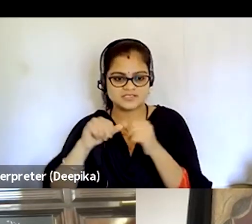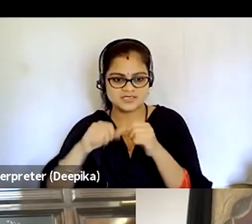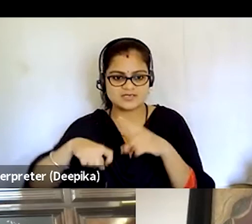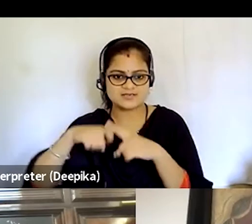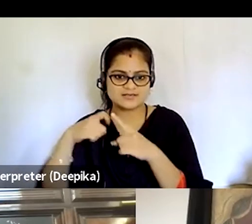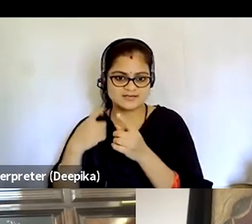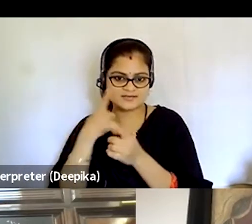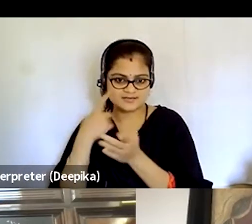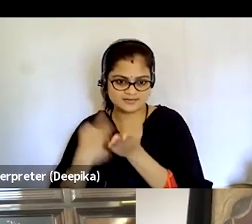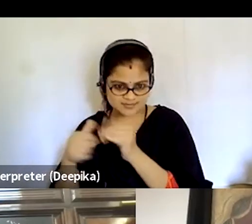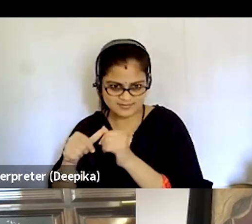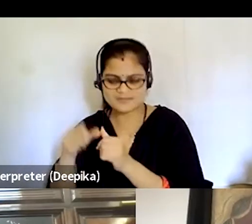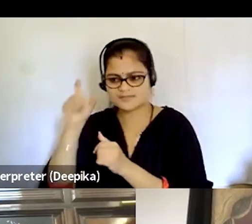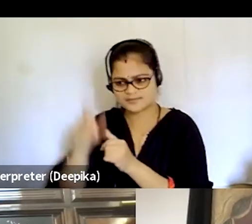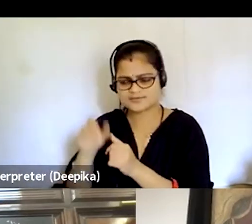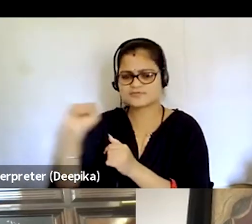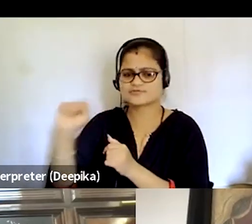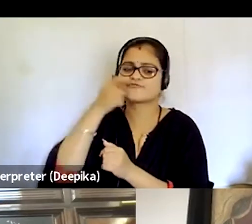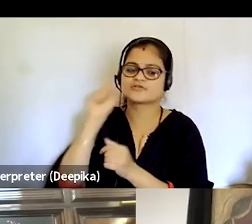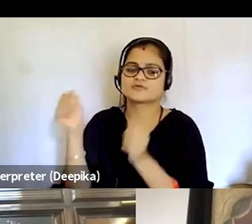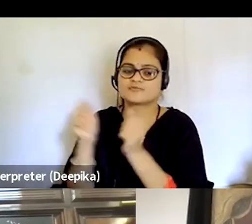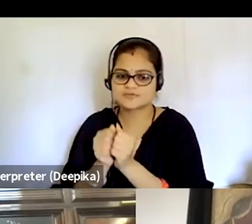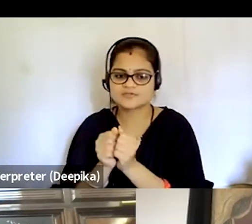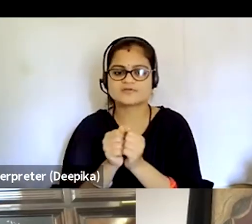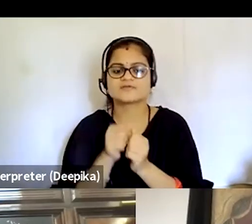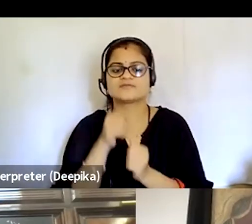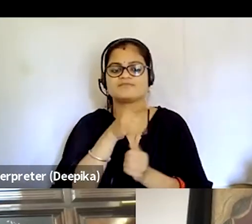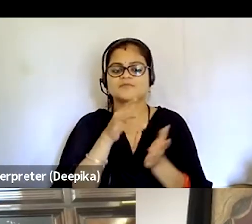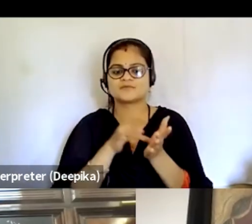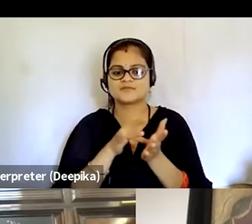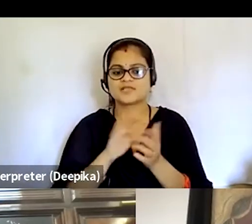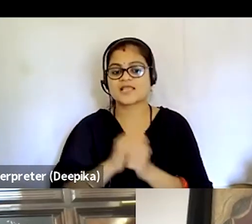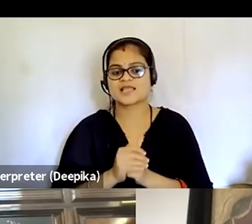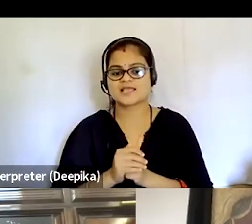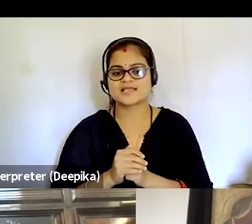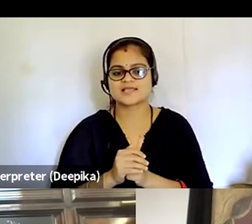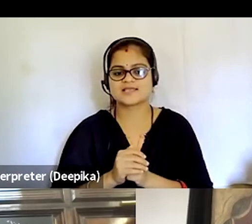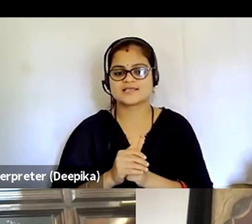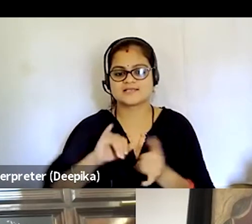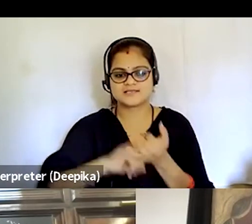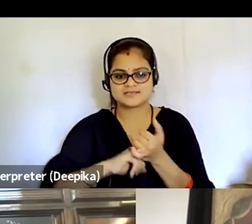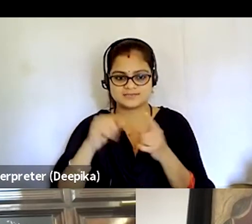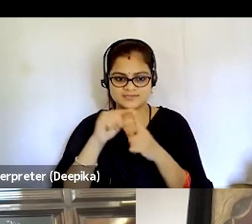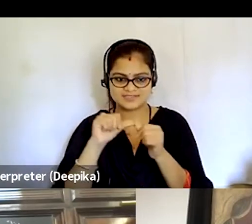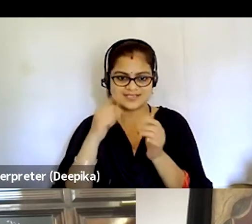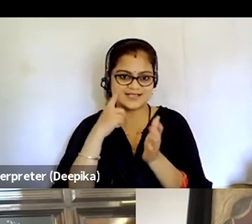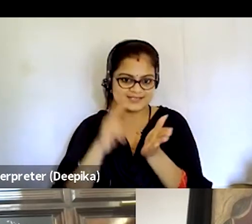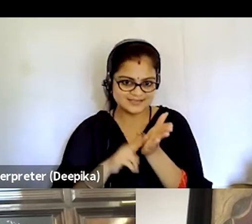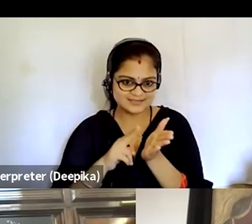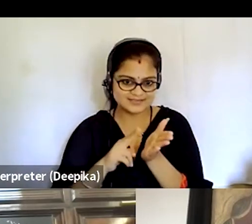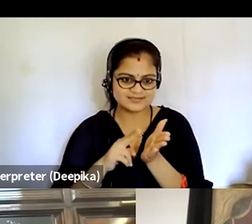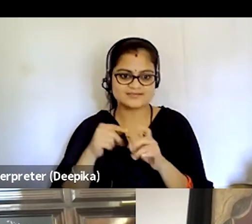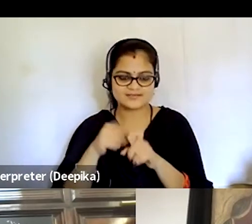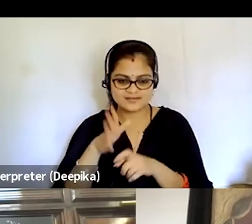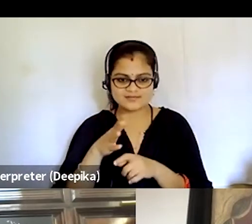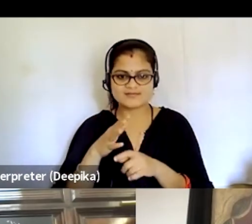father, and I think they were coming in from Spain, and the King of Spain had given him a dagger, which got stopped at the customs